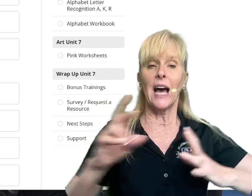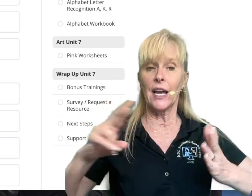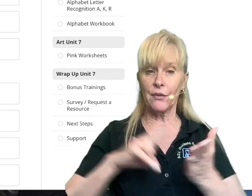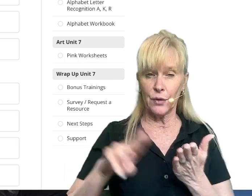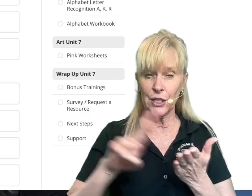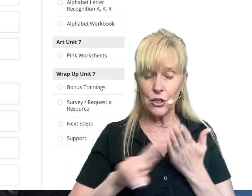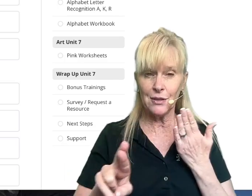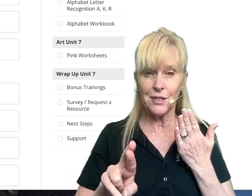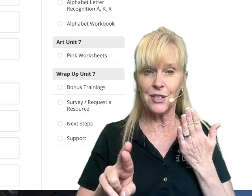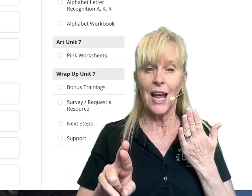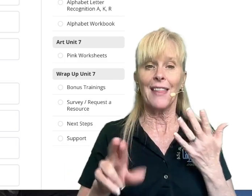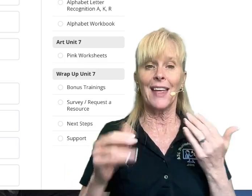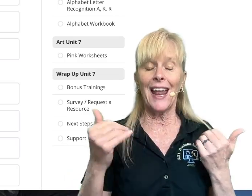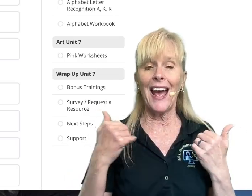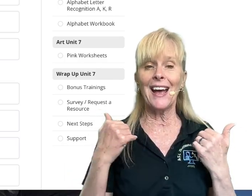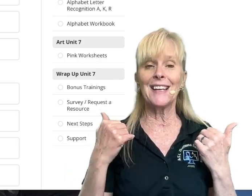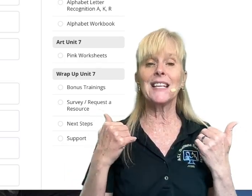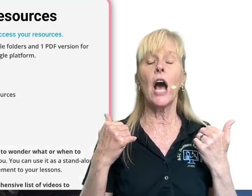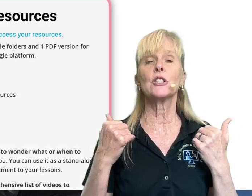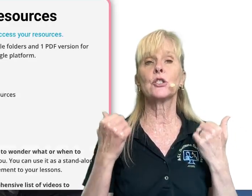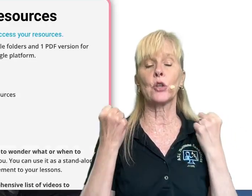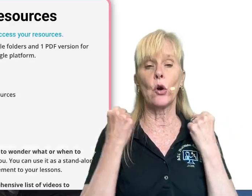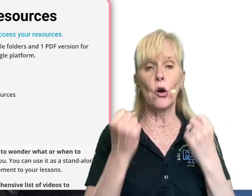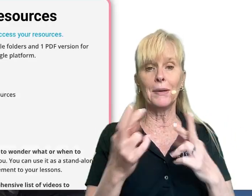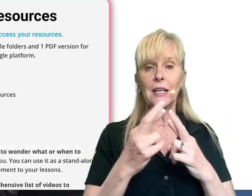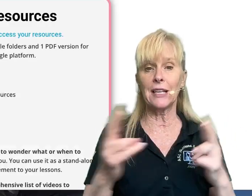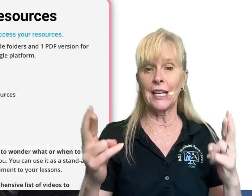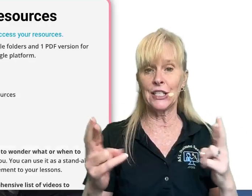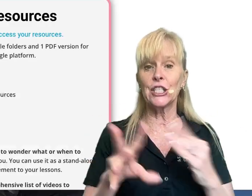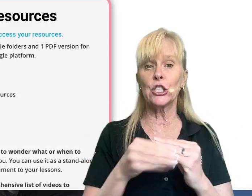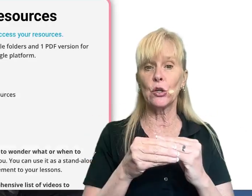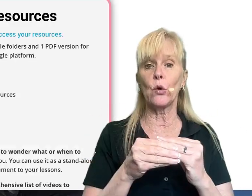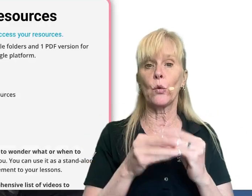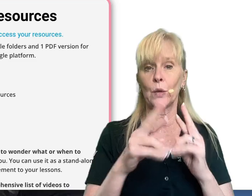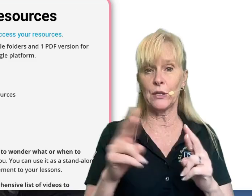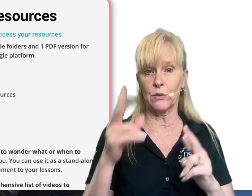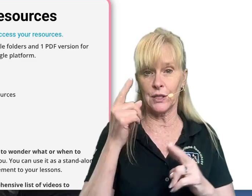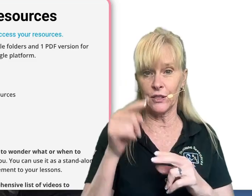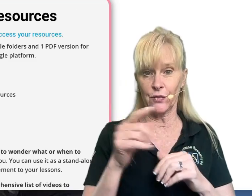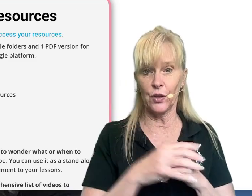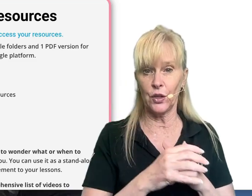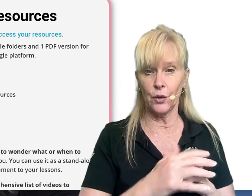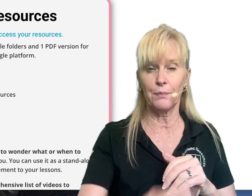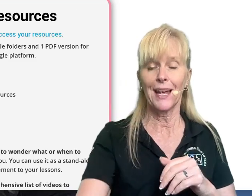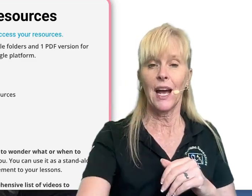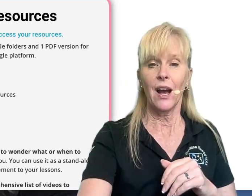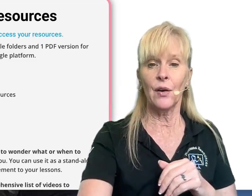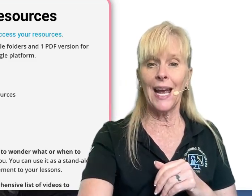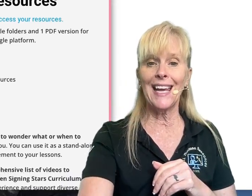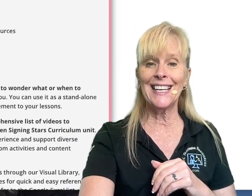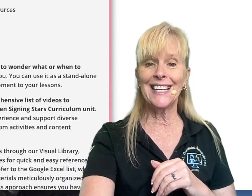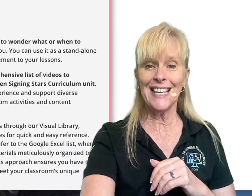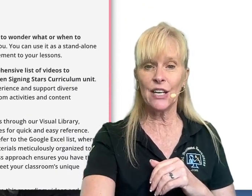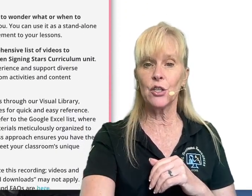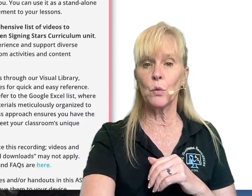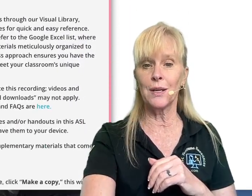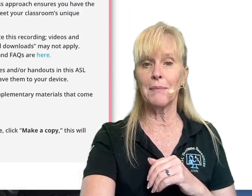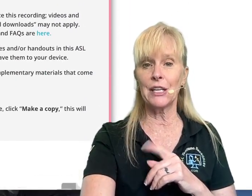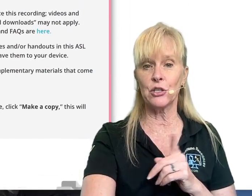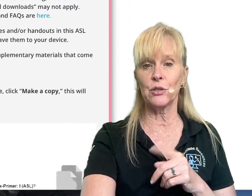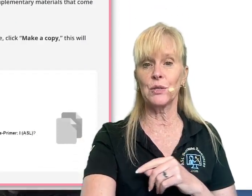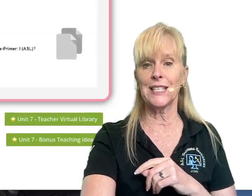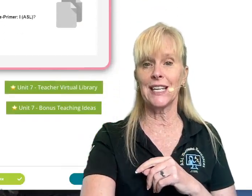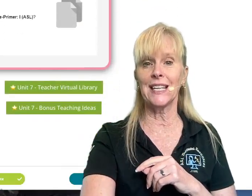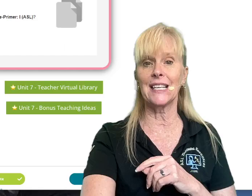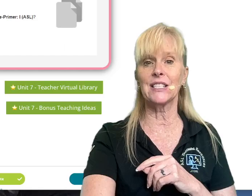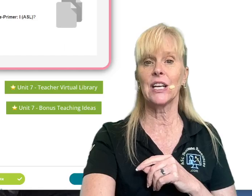a lot of research that has so many additional resources for you. Okay, and in here you want to